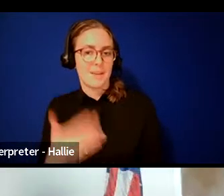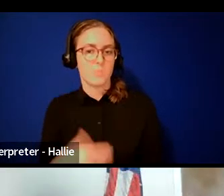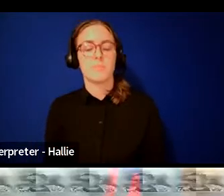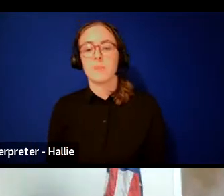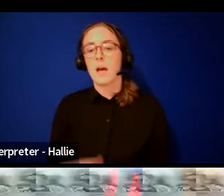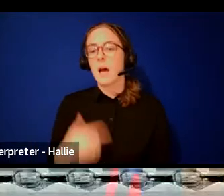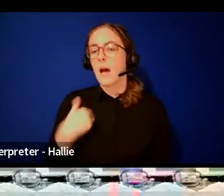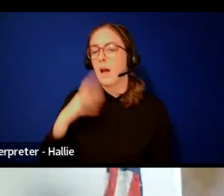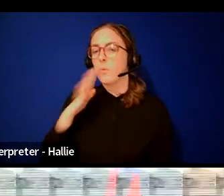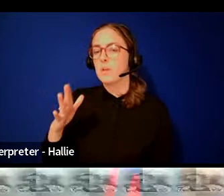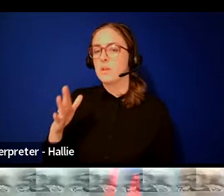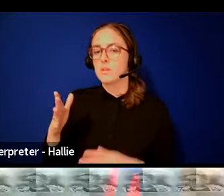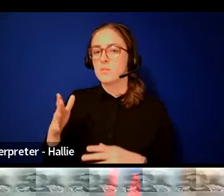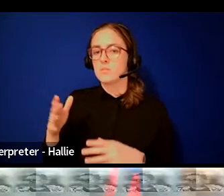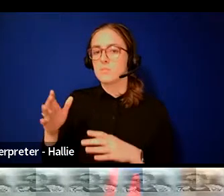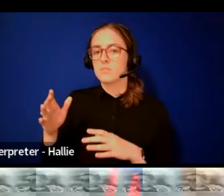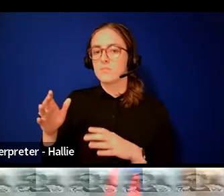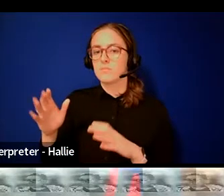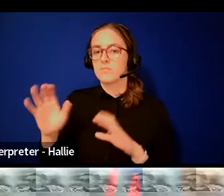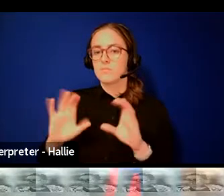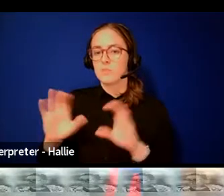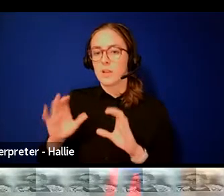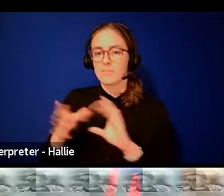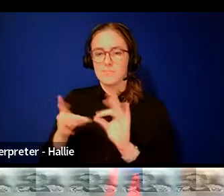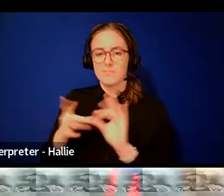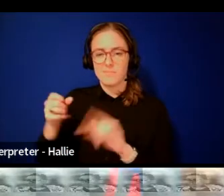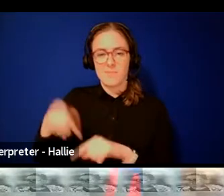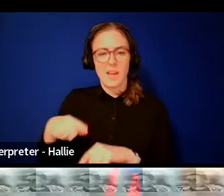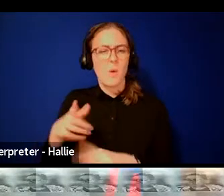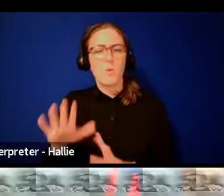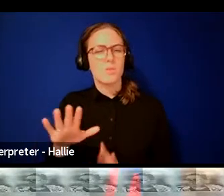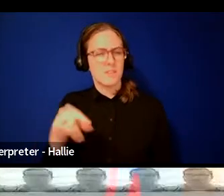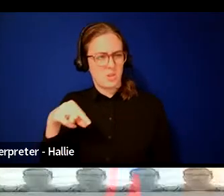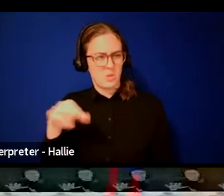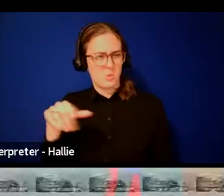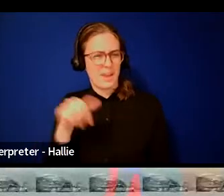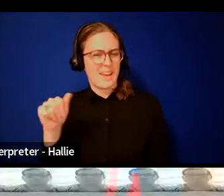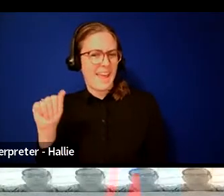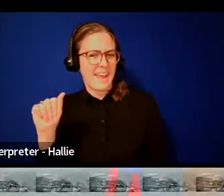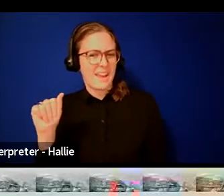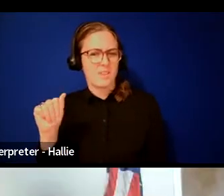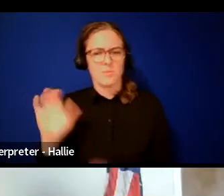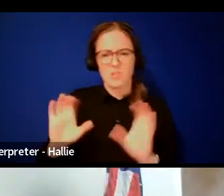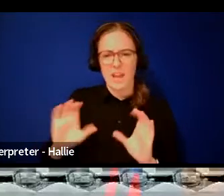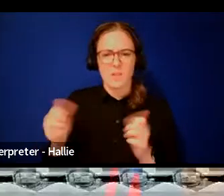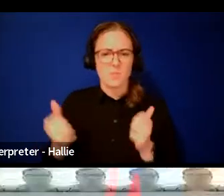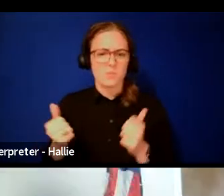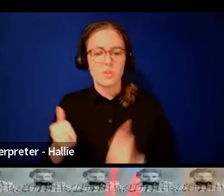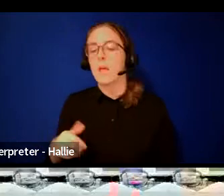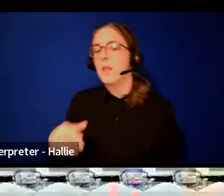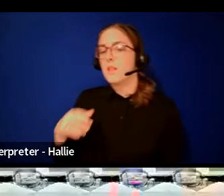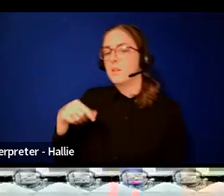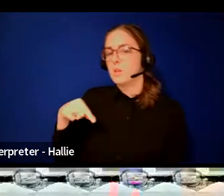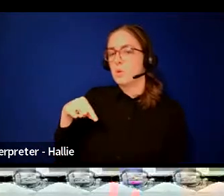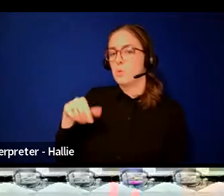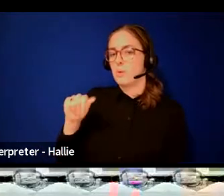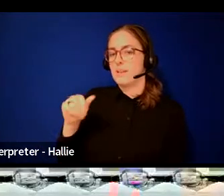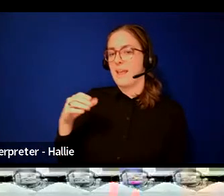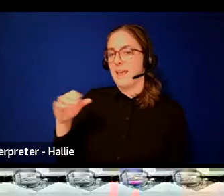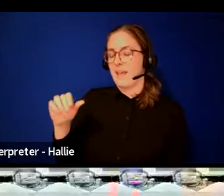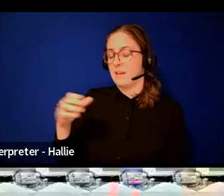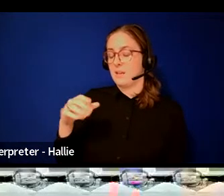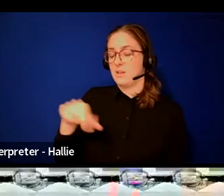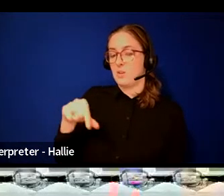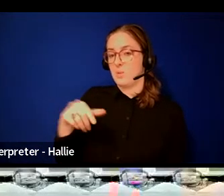drop my information in the you want me to put it in the Q&A or in the chat? In the Q&A if you can, ma'am. Thank you. You're